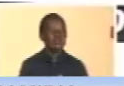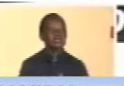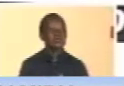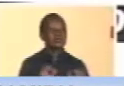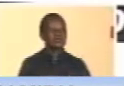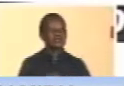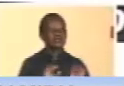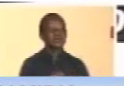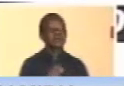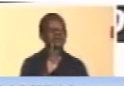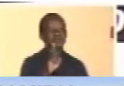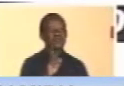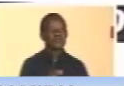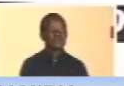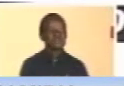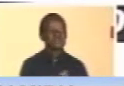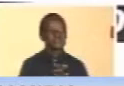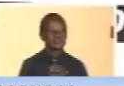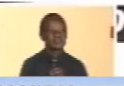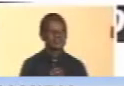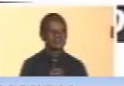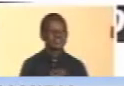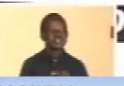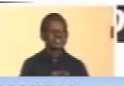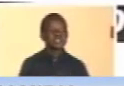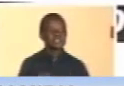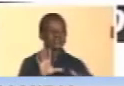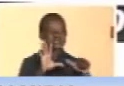1 and Commerce Region 6.